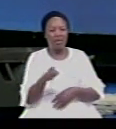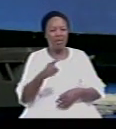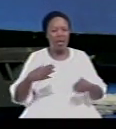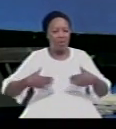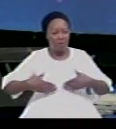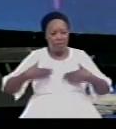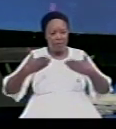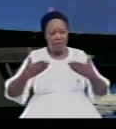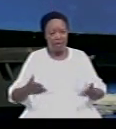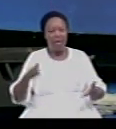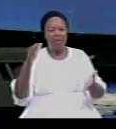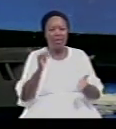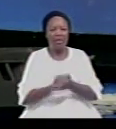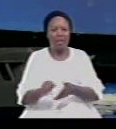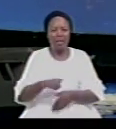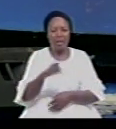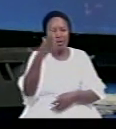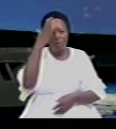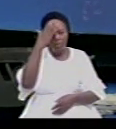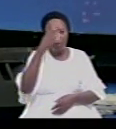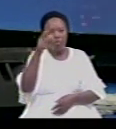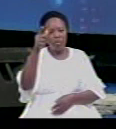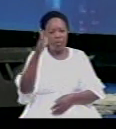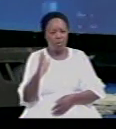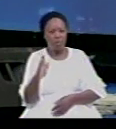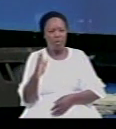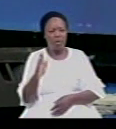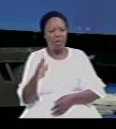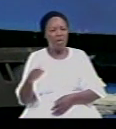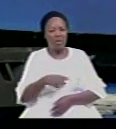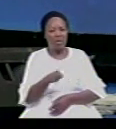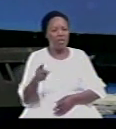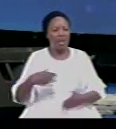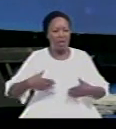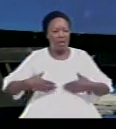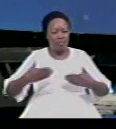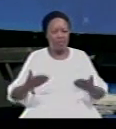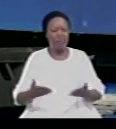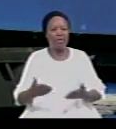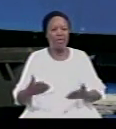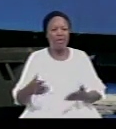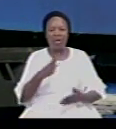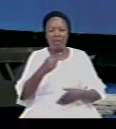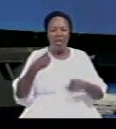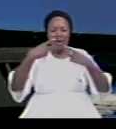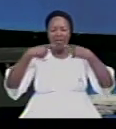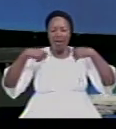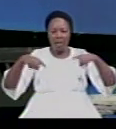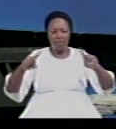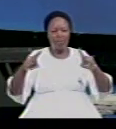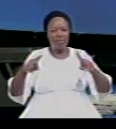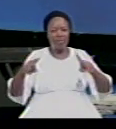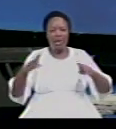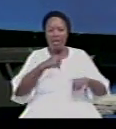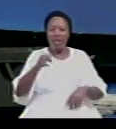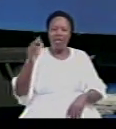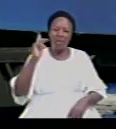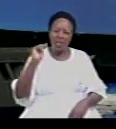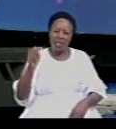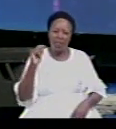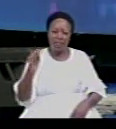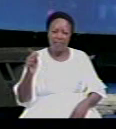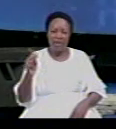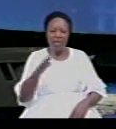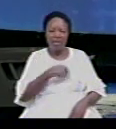they know God. They profess, they declare, they testify, they